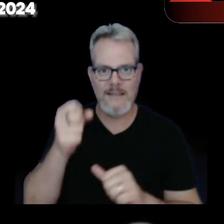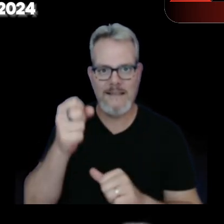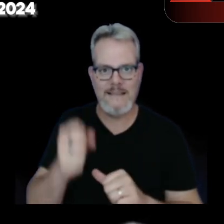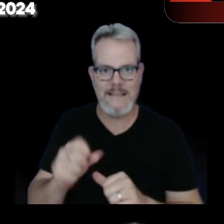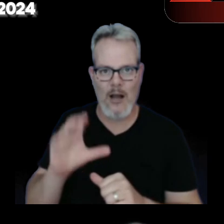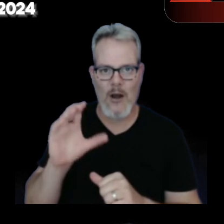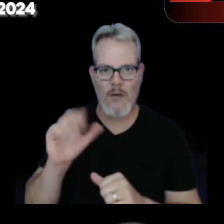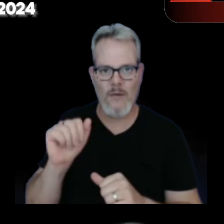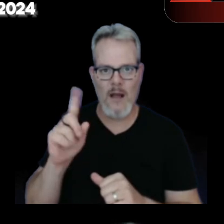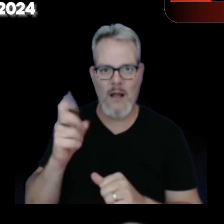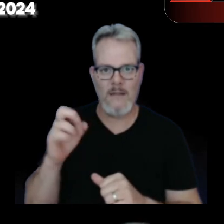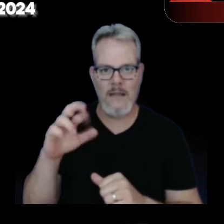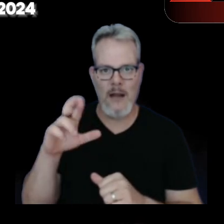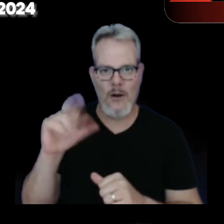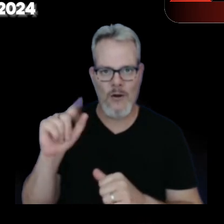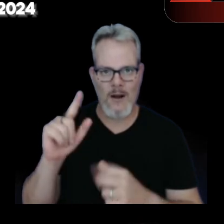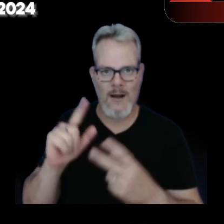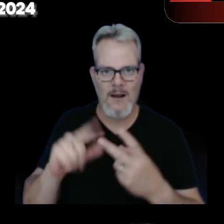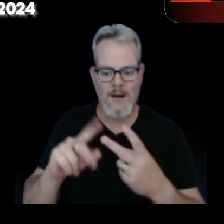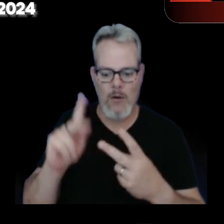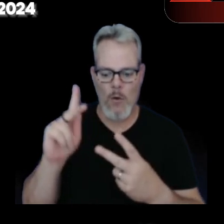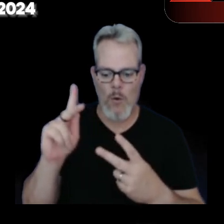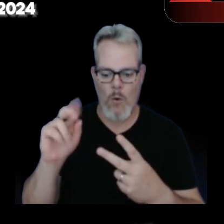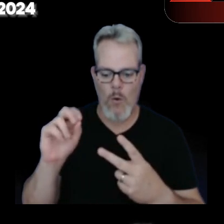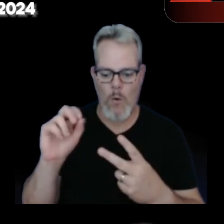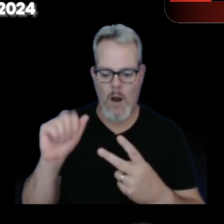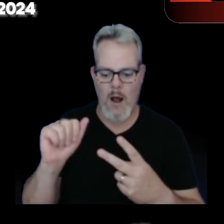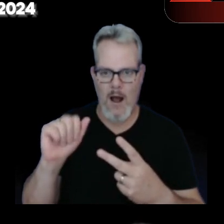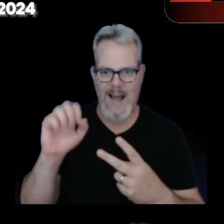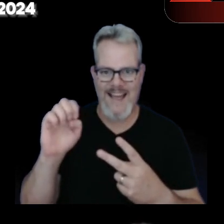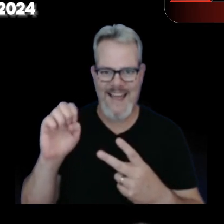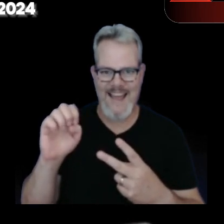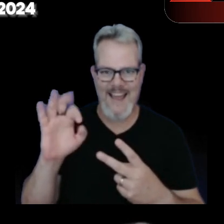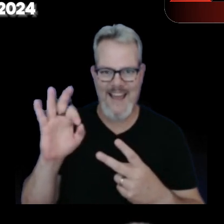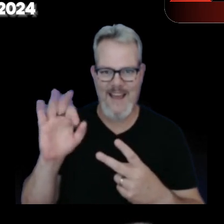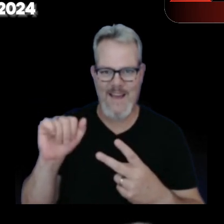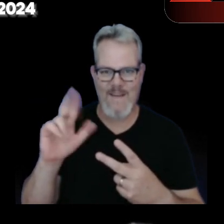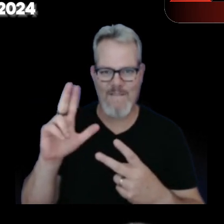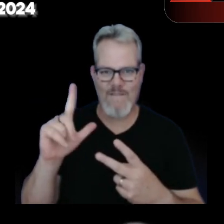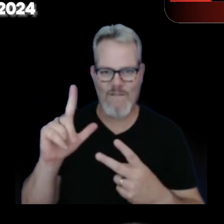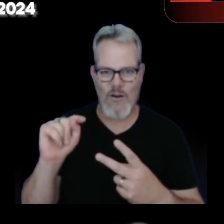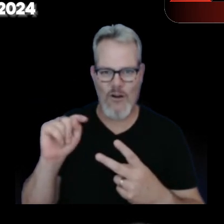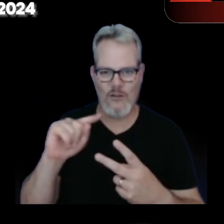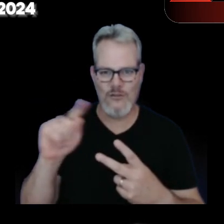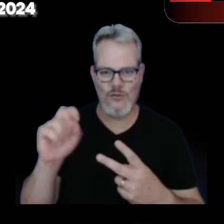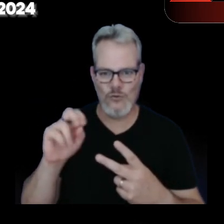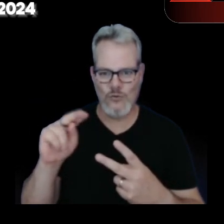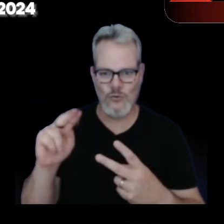zone, which you see here on this map of earthquakes over the last week.